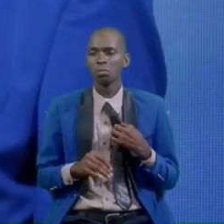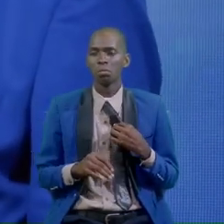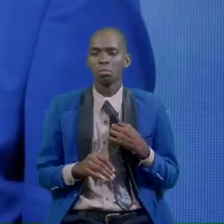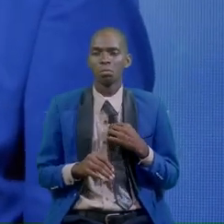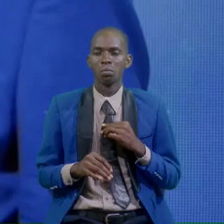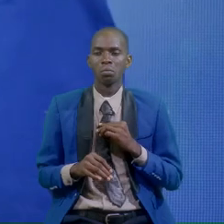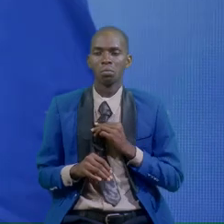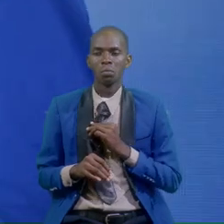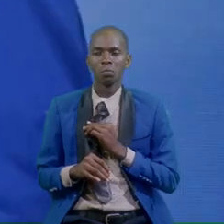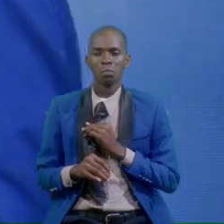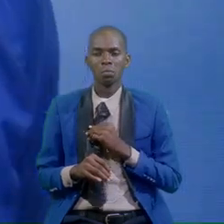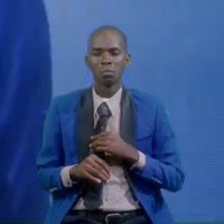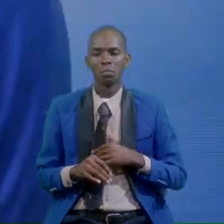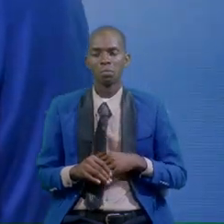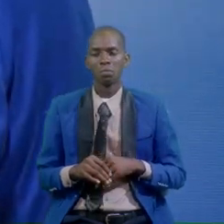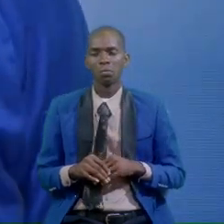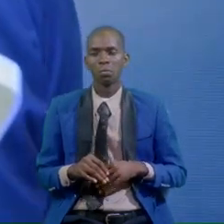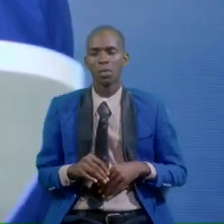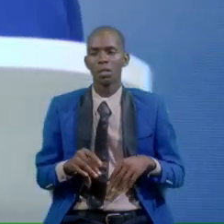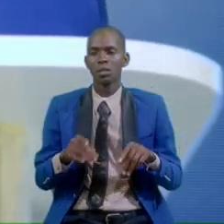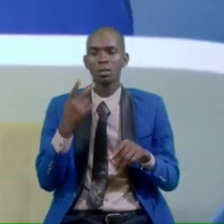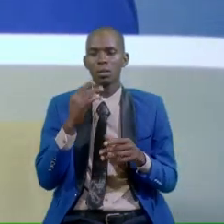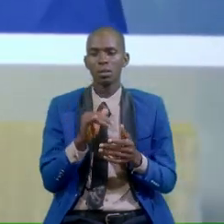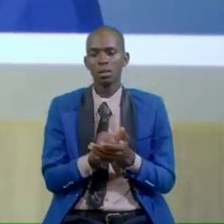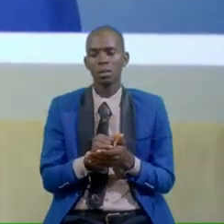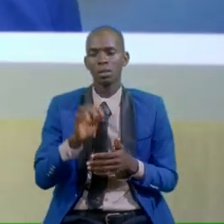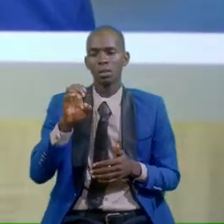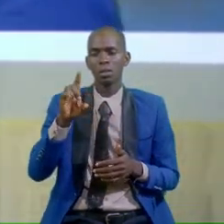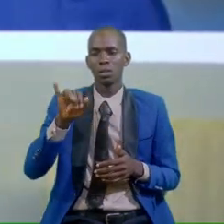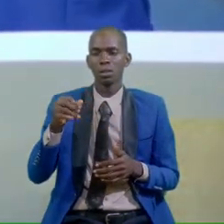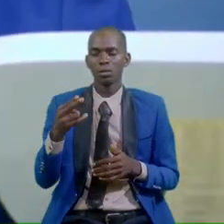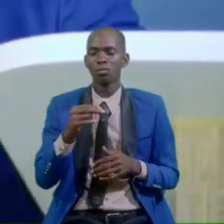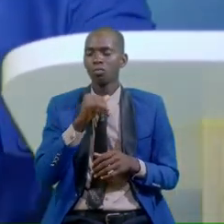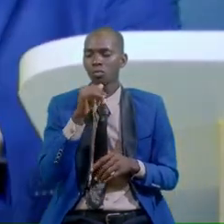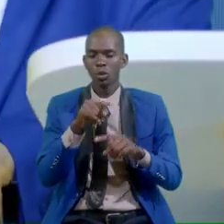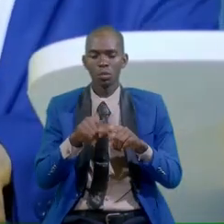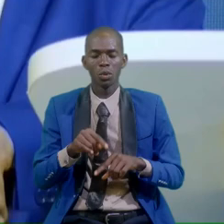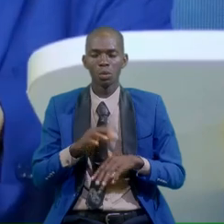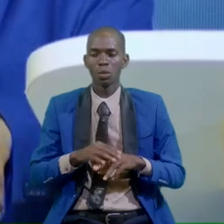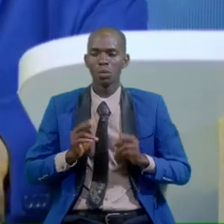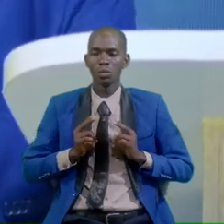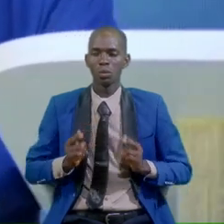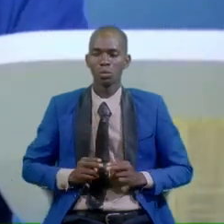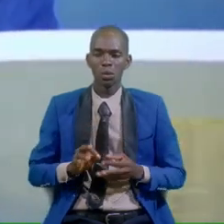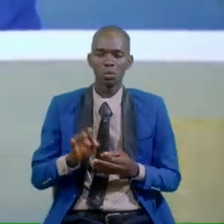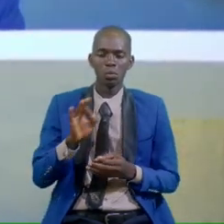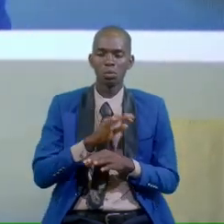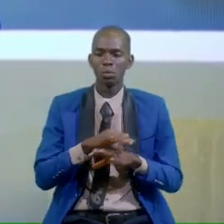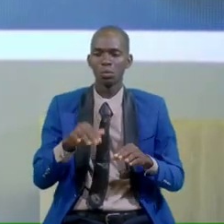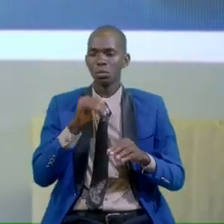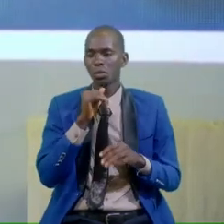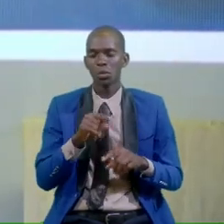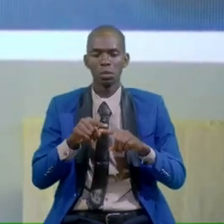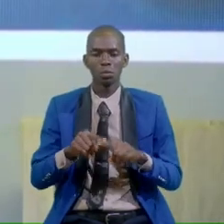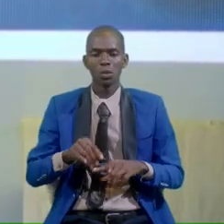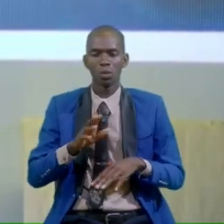Elijah. It doesn't depend on the human spirit. It doesn't depend on the satanic spirit.